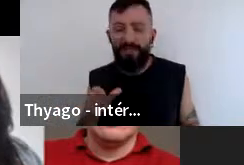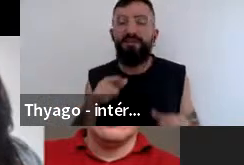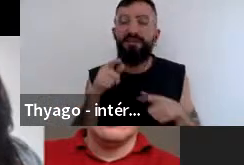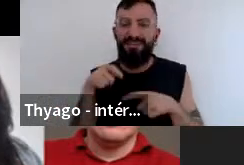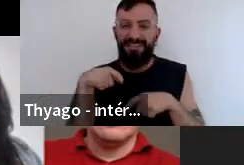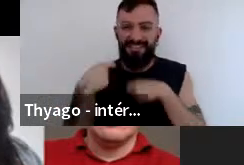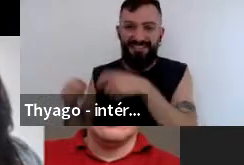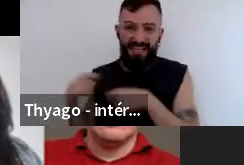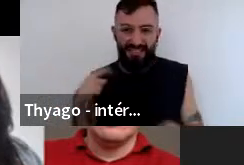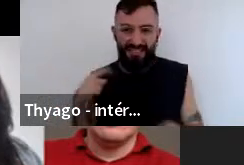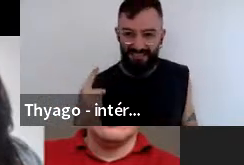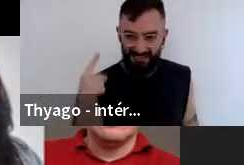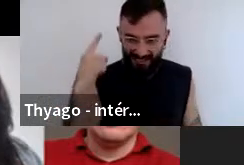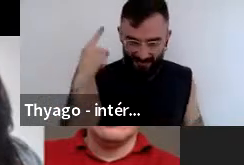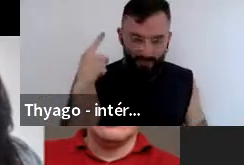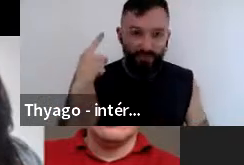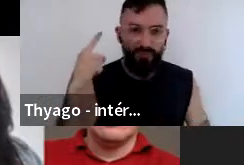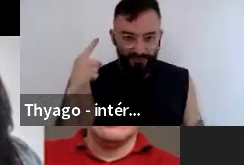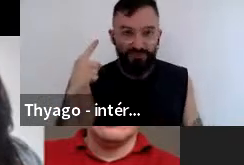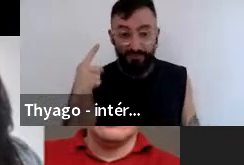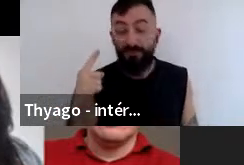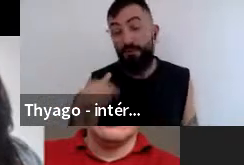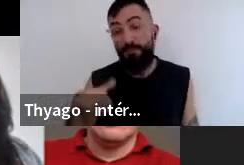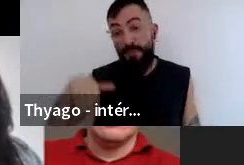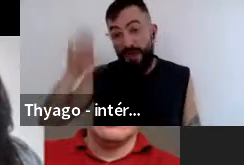are less frequent.